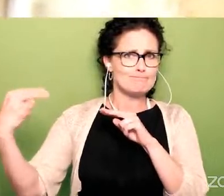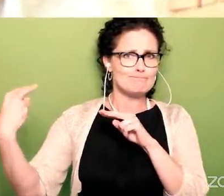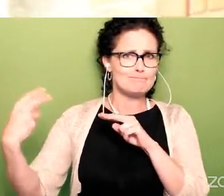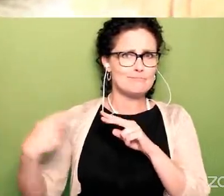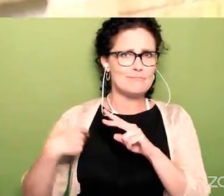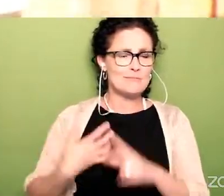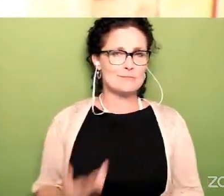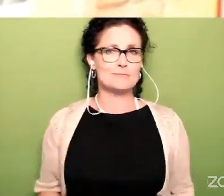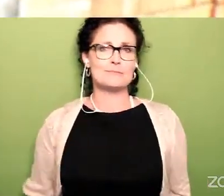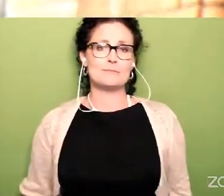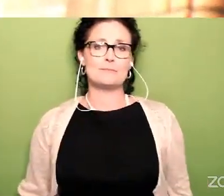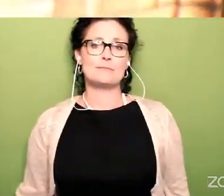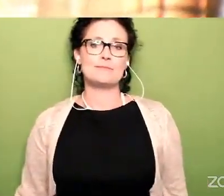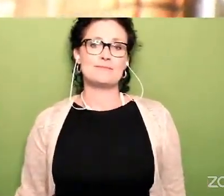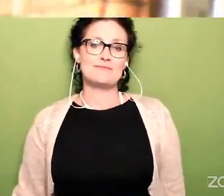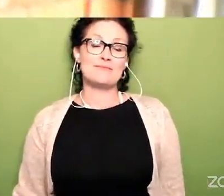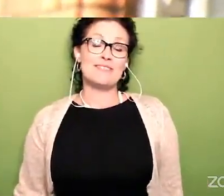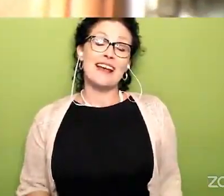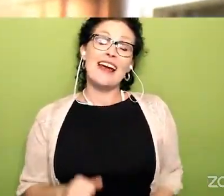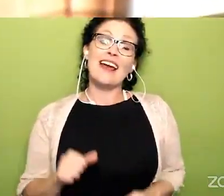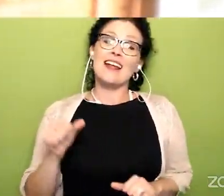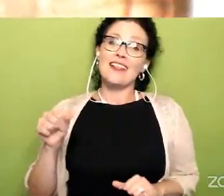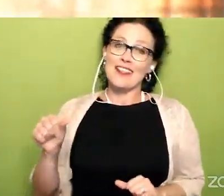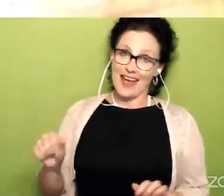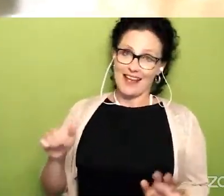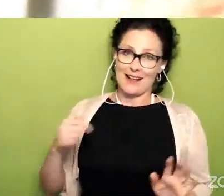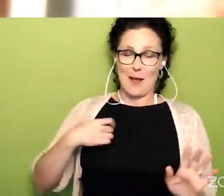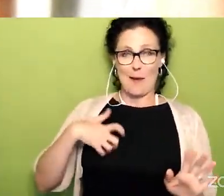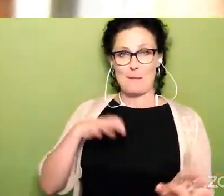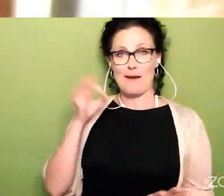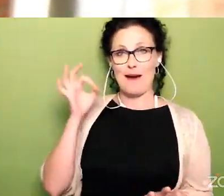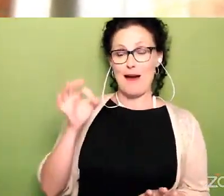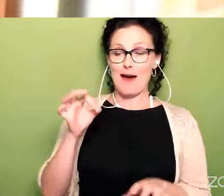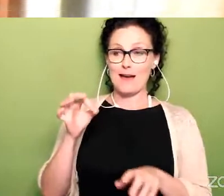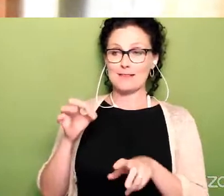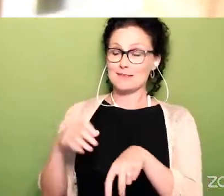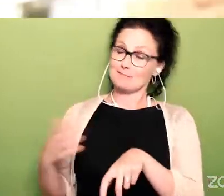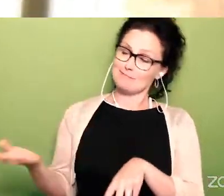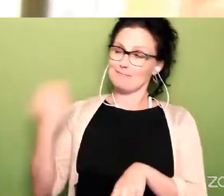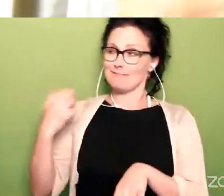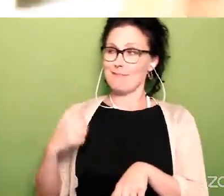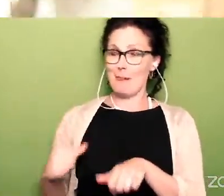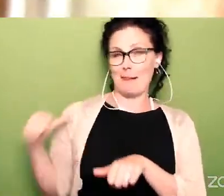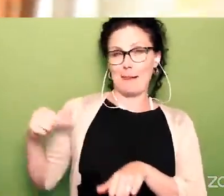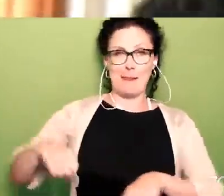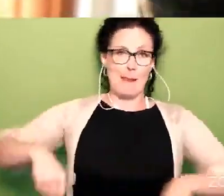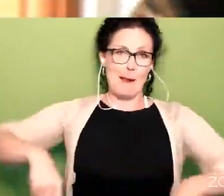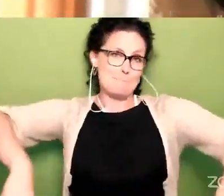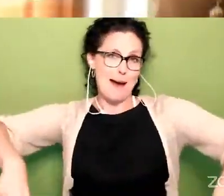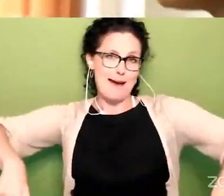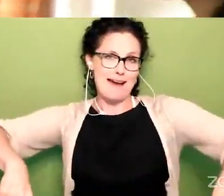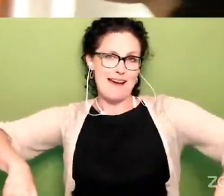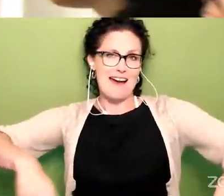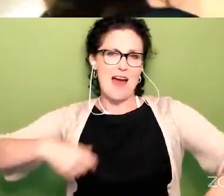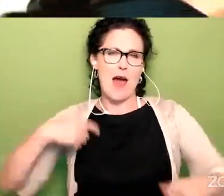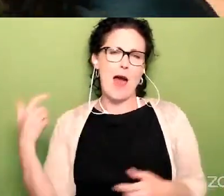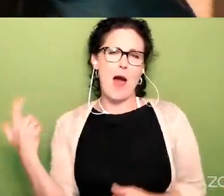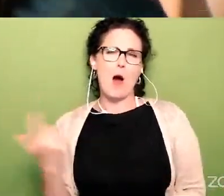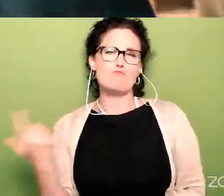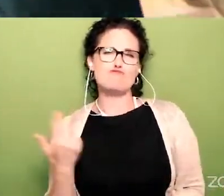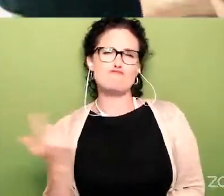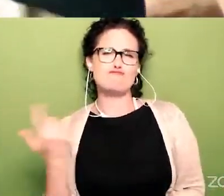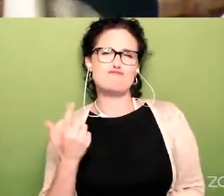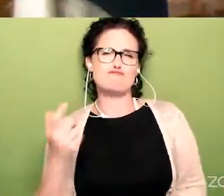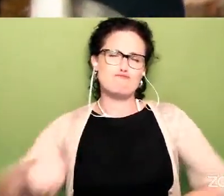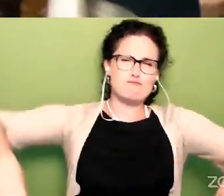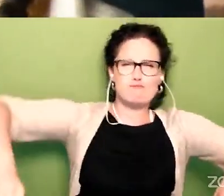to a tree far away from everyone else. And we sat under that tree. And we talked. And we